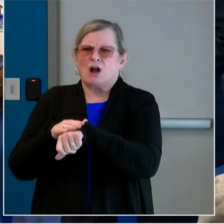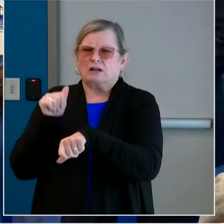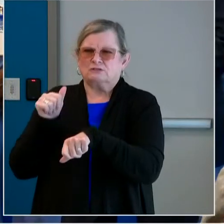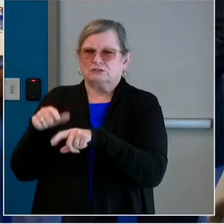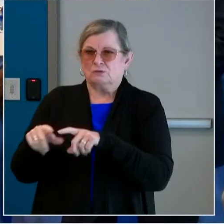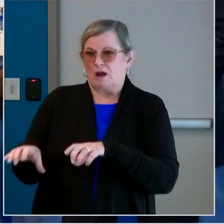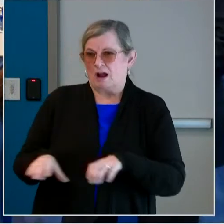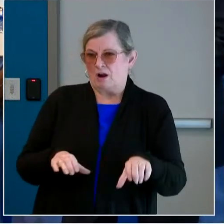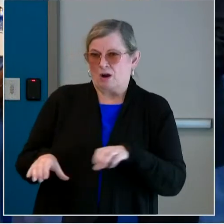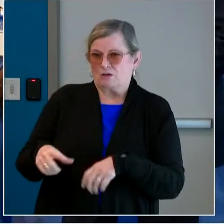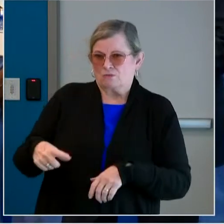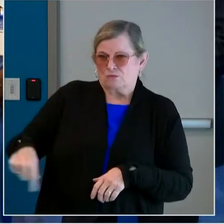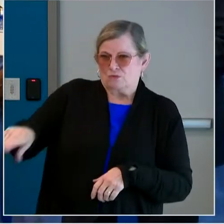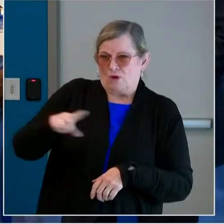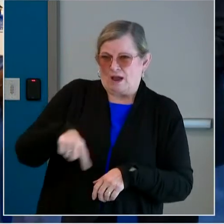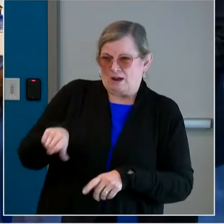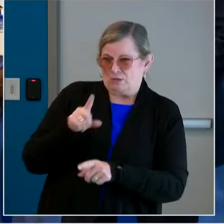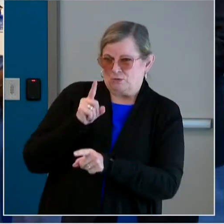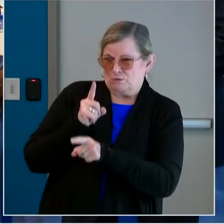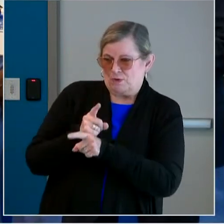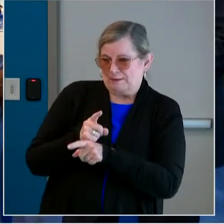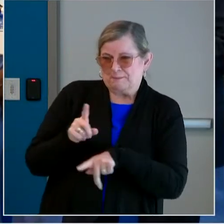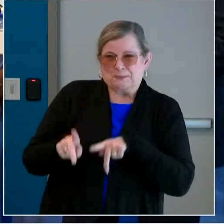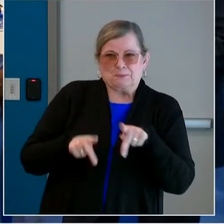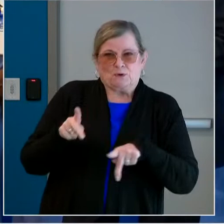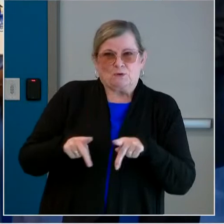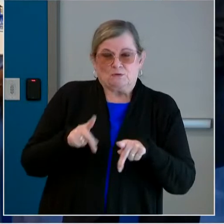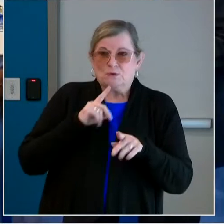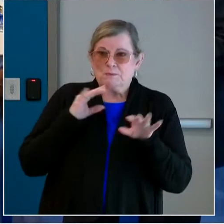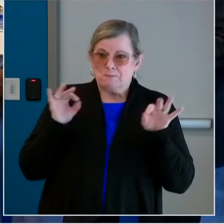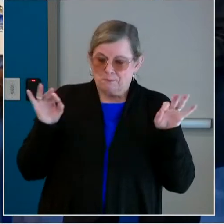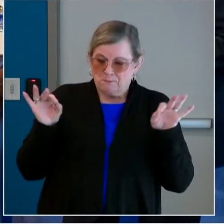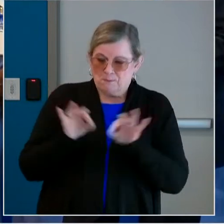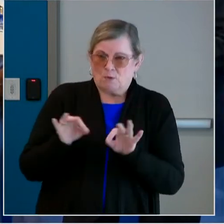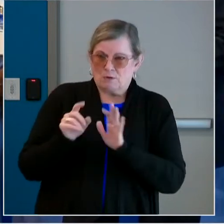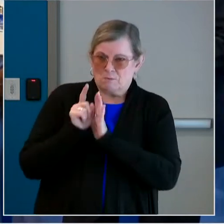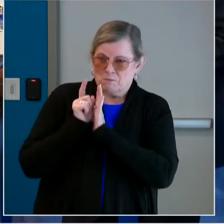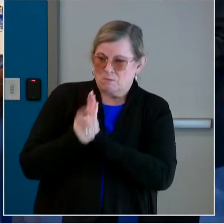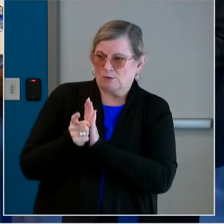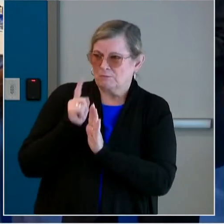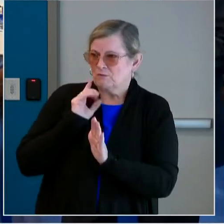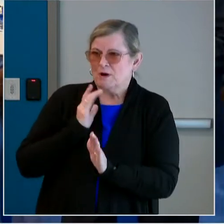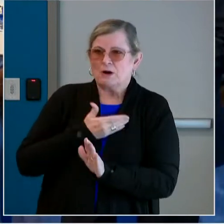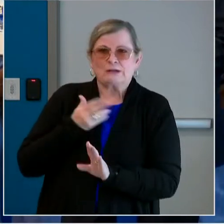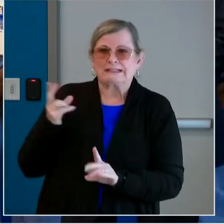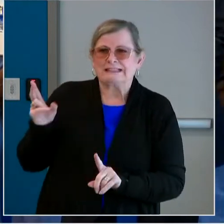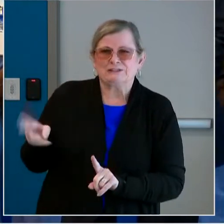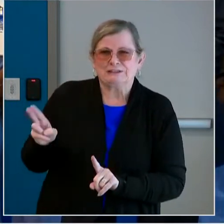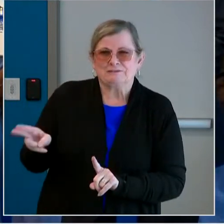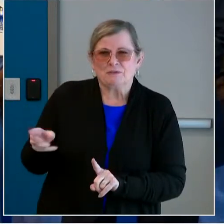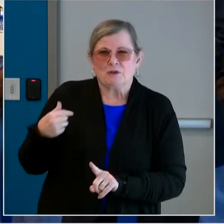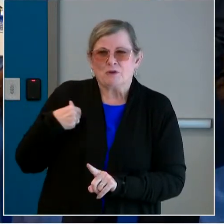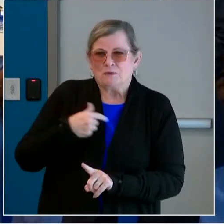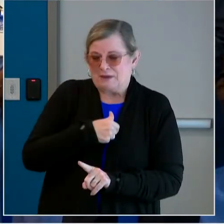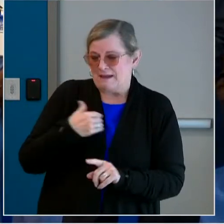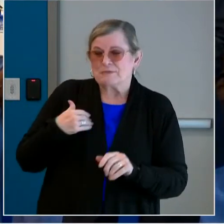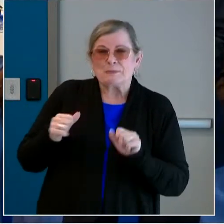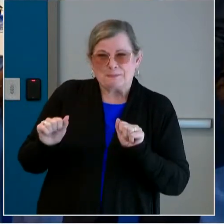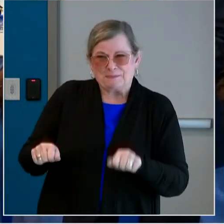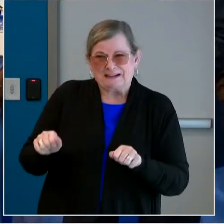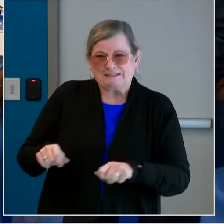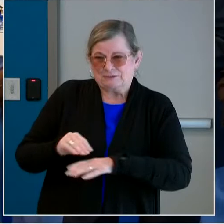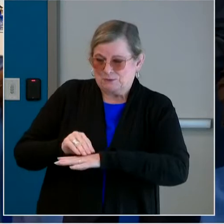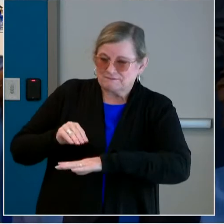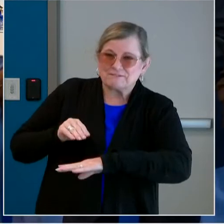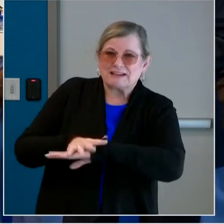to deliver it. This is a pivotal moment in our history, and we do have the ability to affect the outcome.